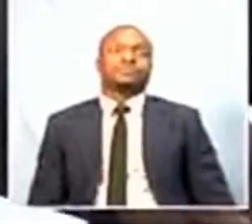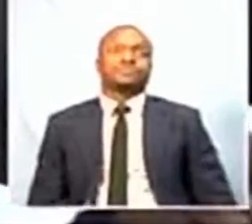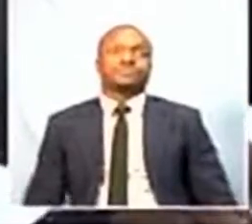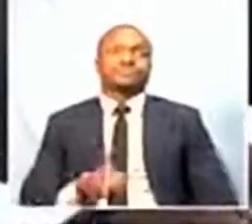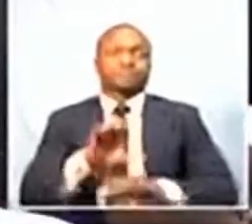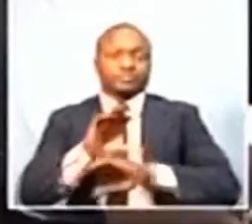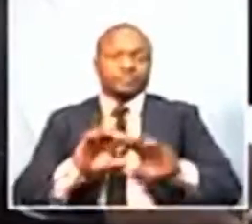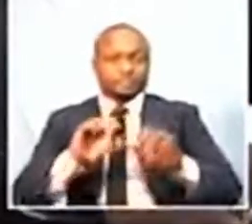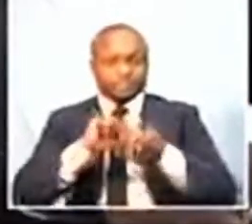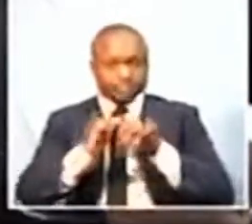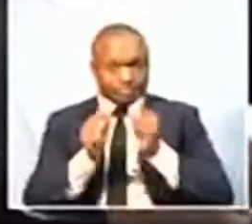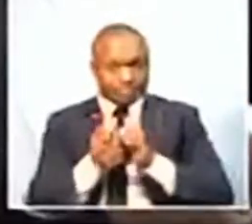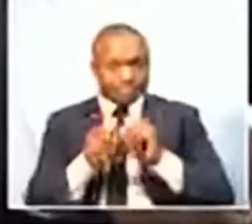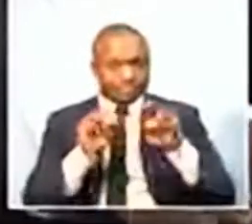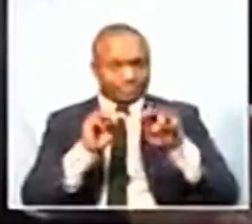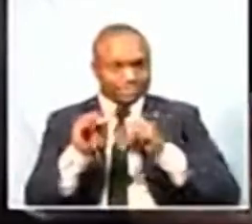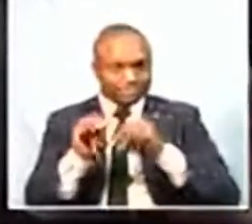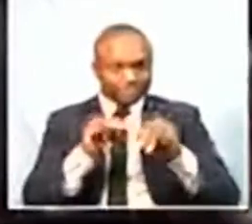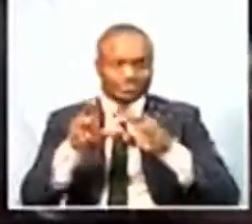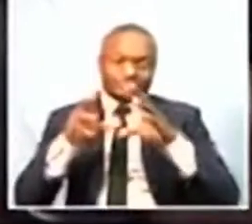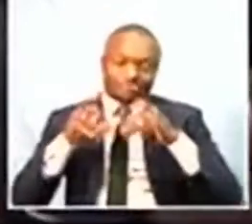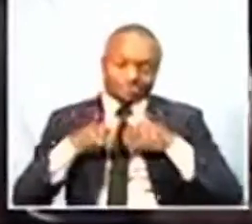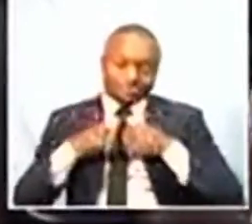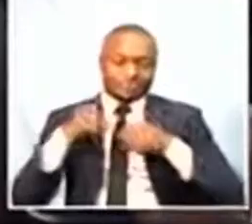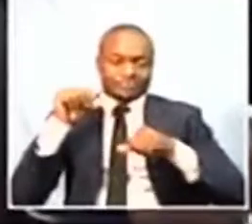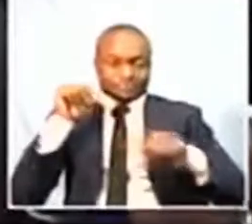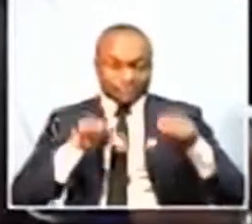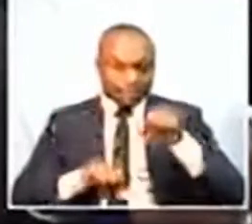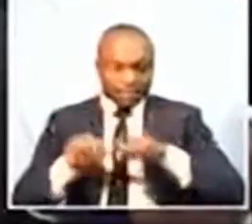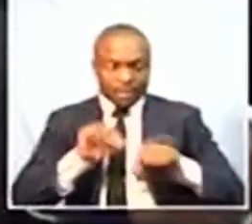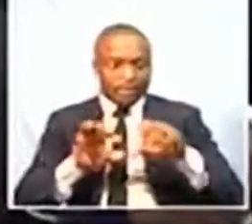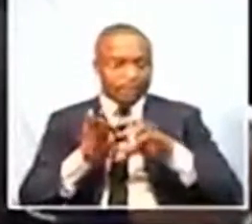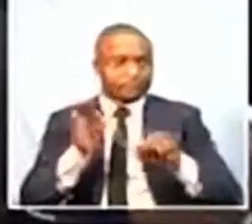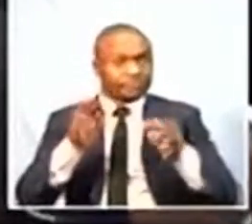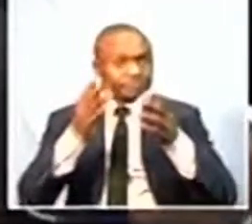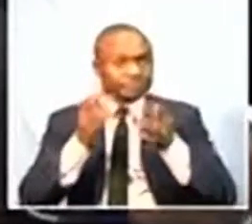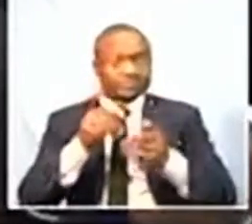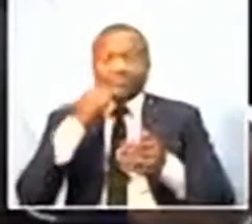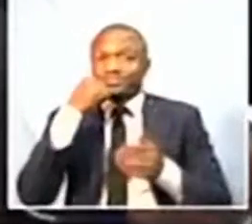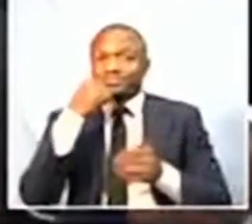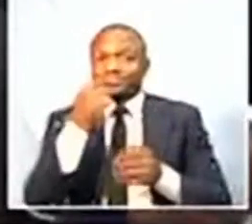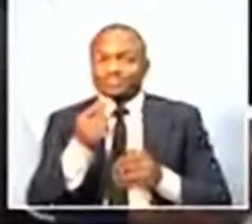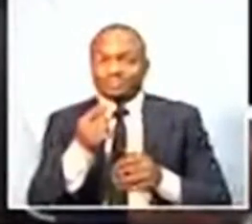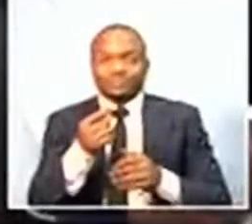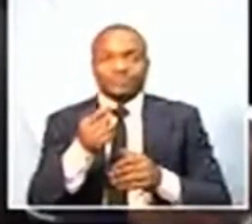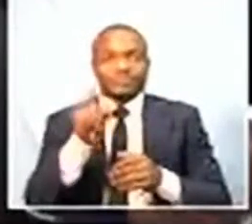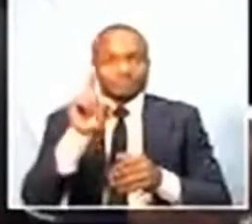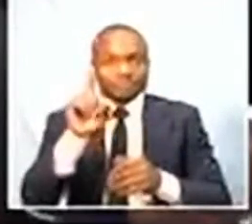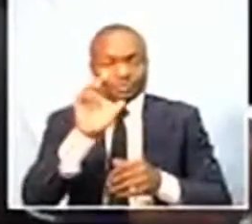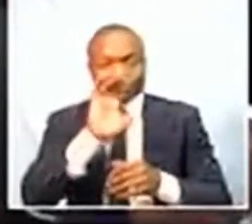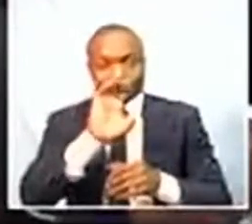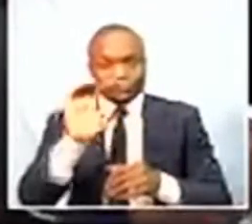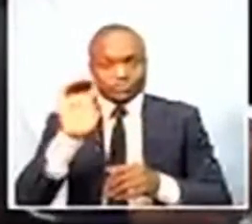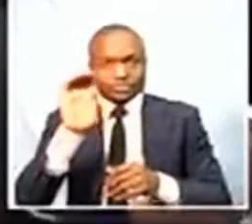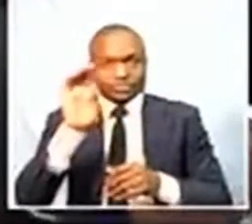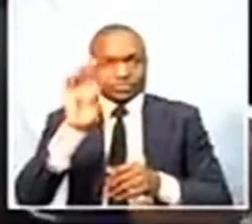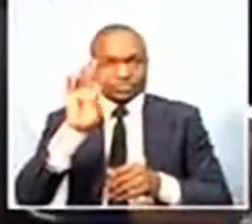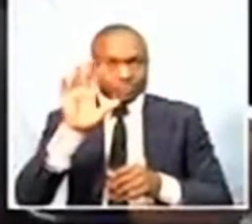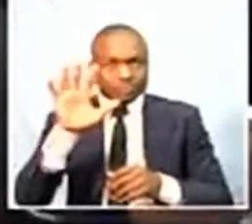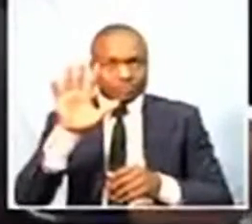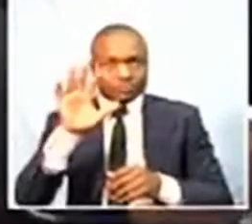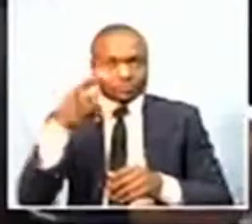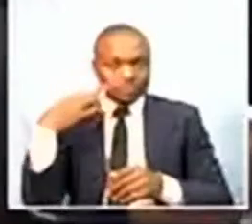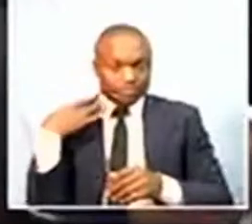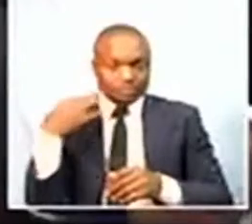Cause of query, management acknowledges the auditor's findings and wishes to state that 145 applications were